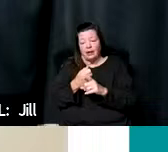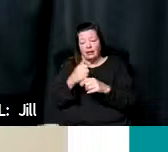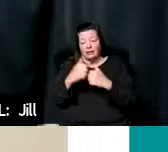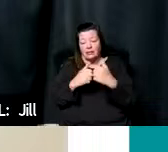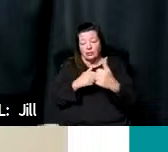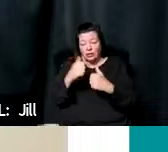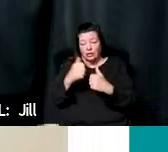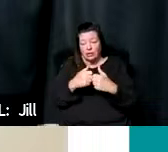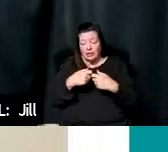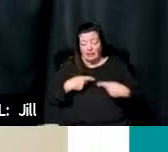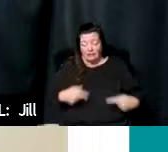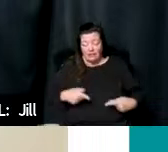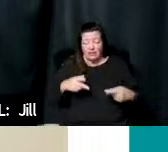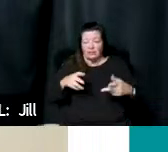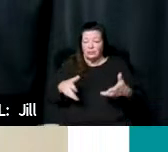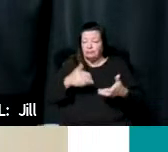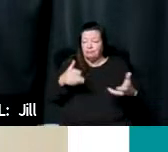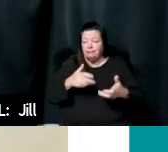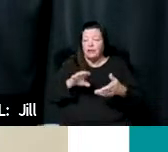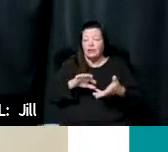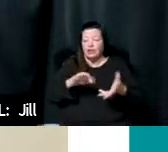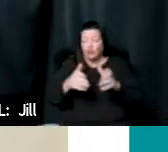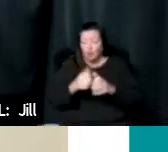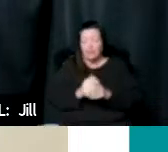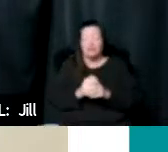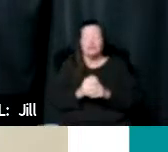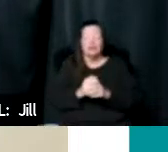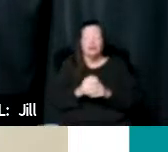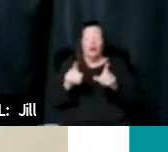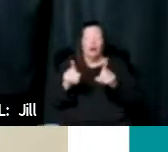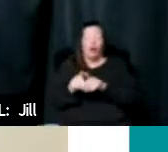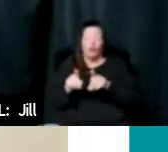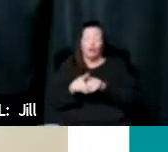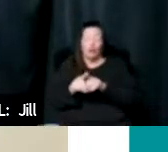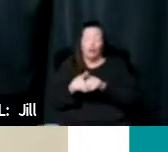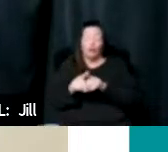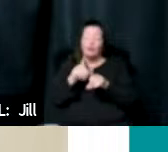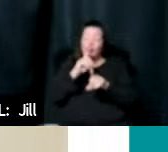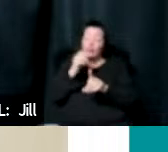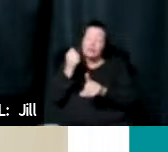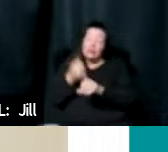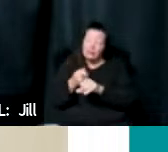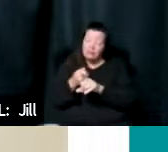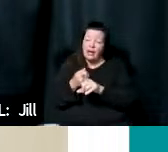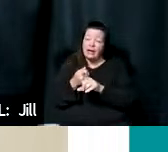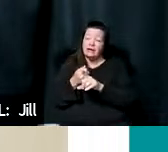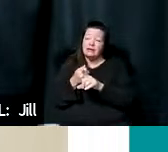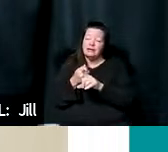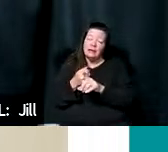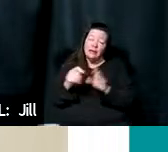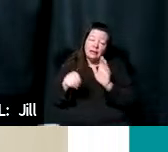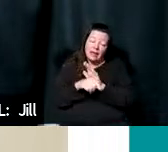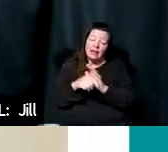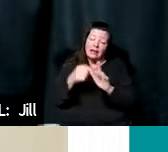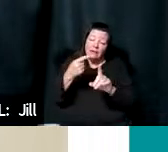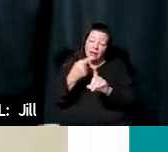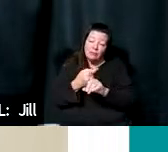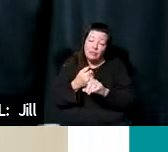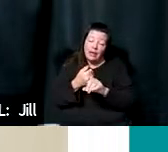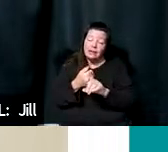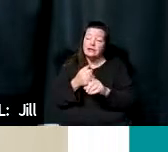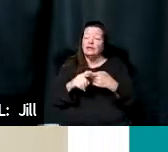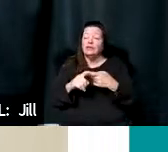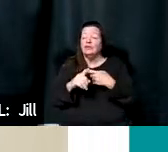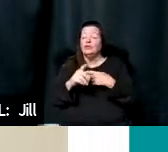disturbances. Along with that, there are adverse impacts to historic built environment as